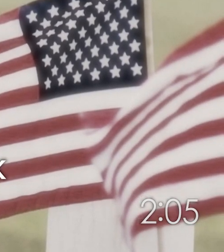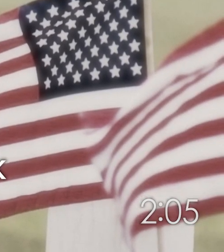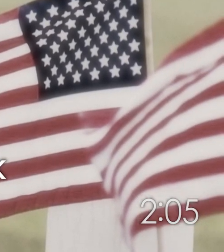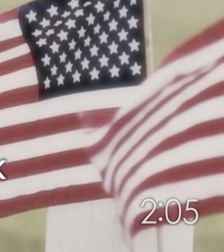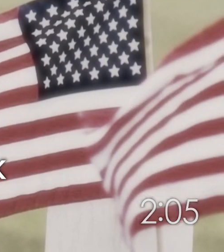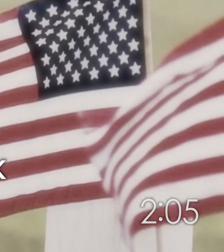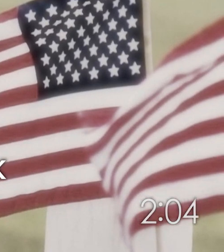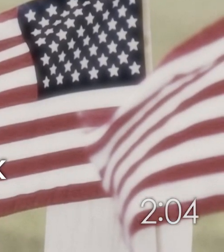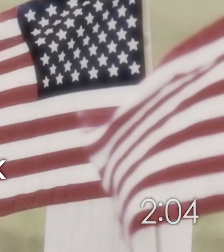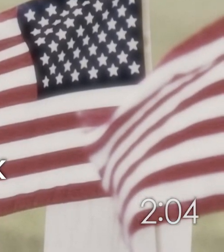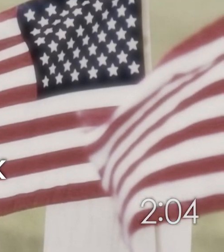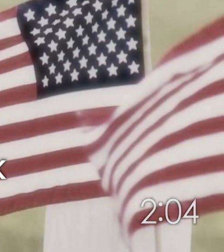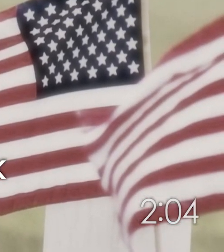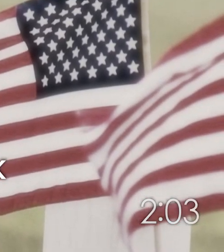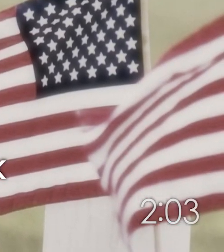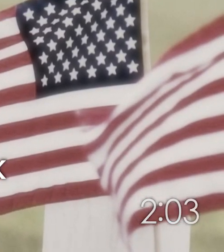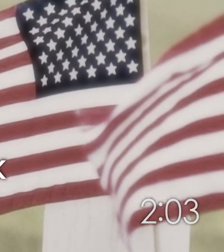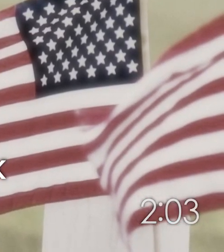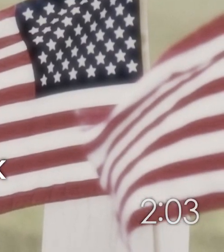this morning.